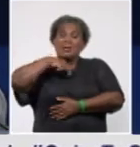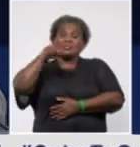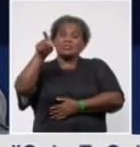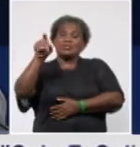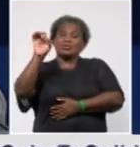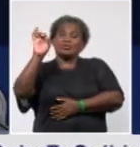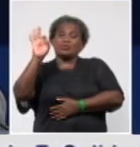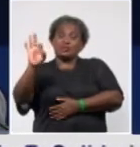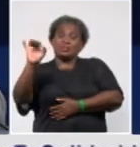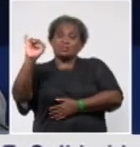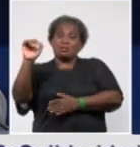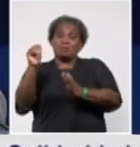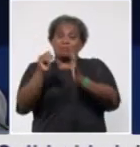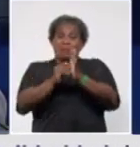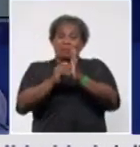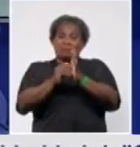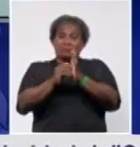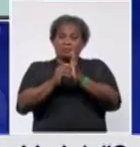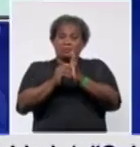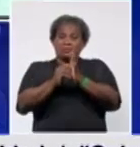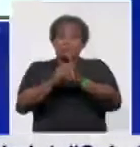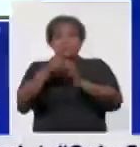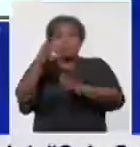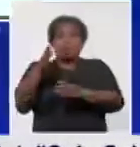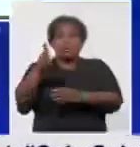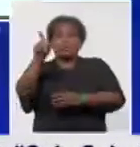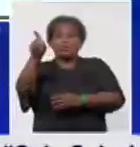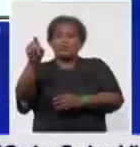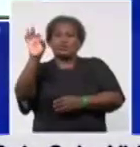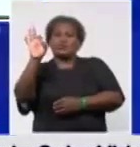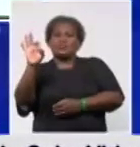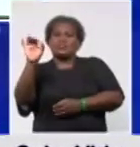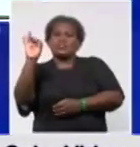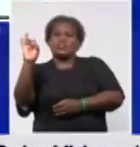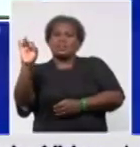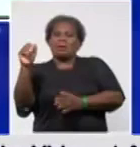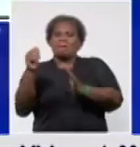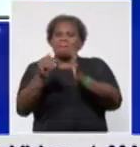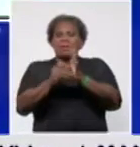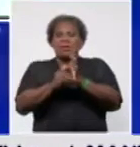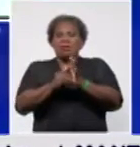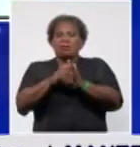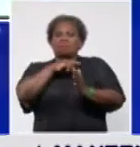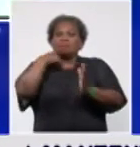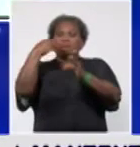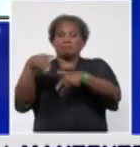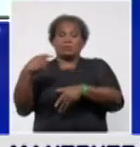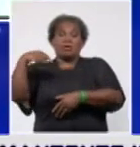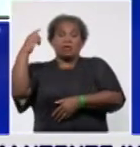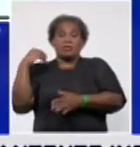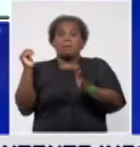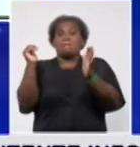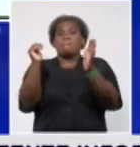worldwide, with over 6 million confirmed cases and more than